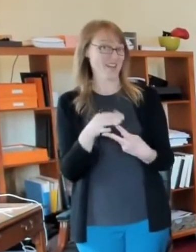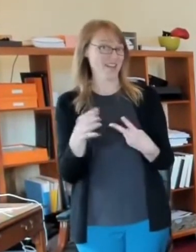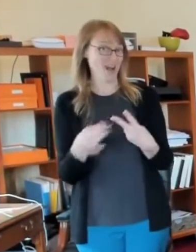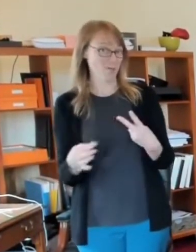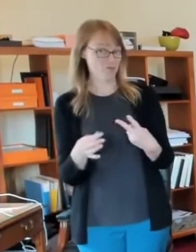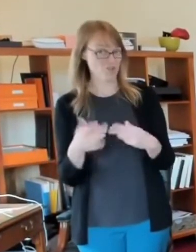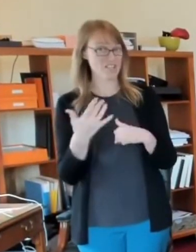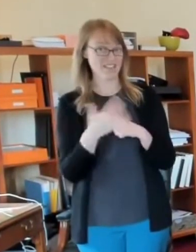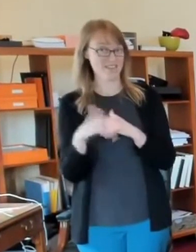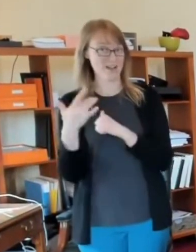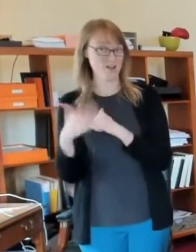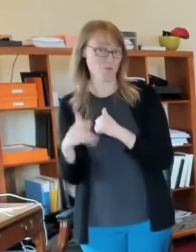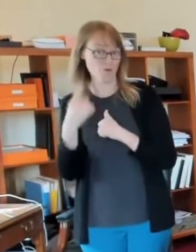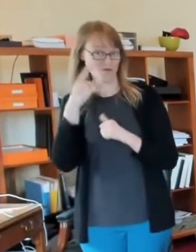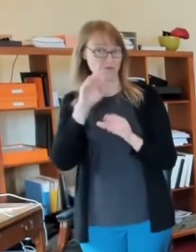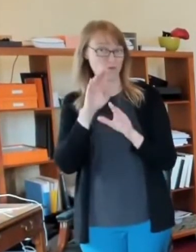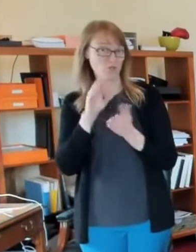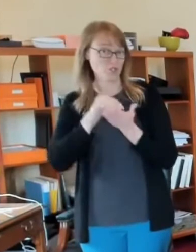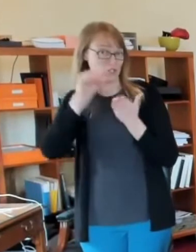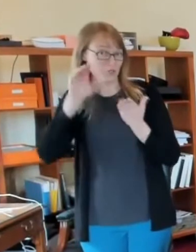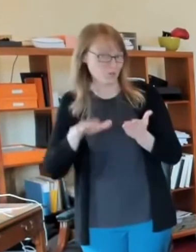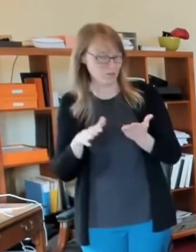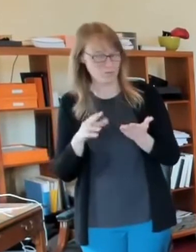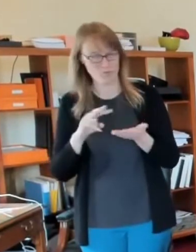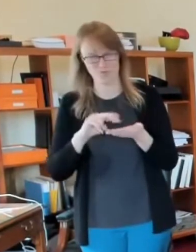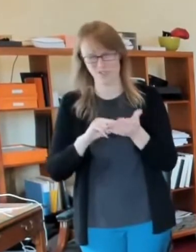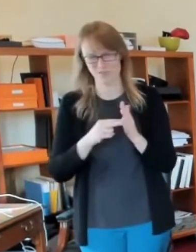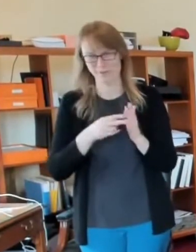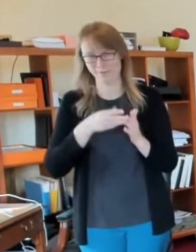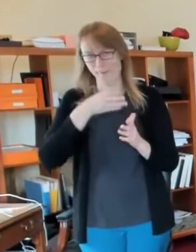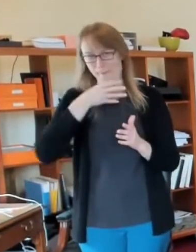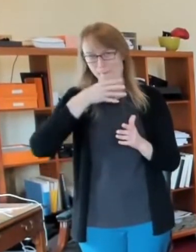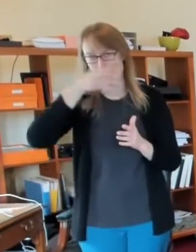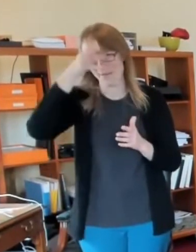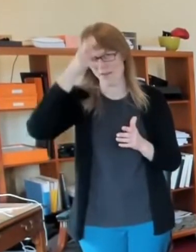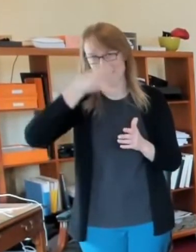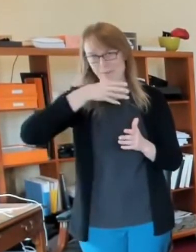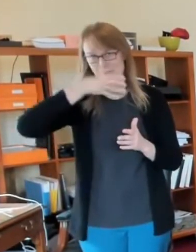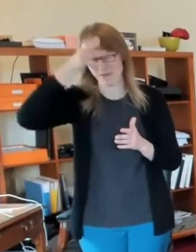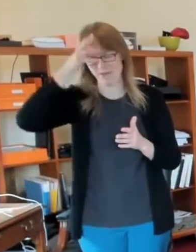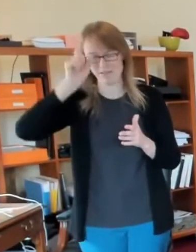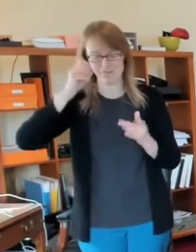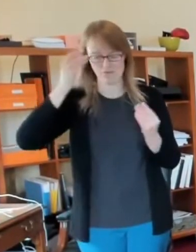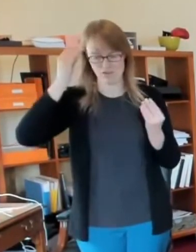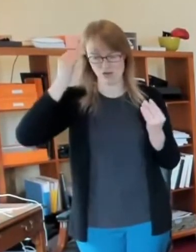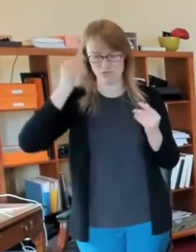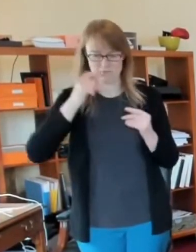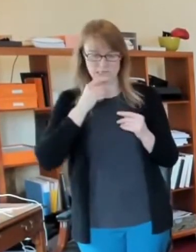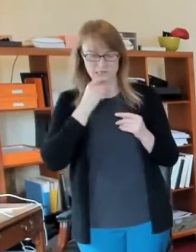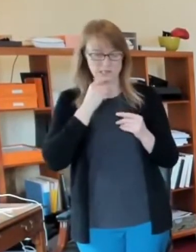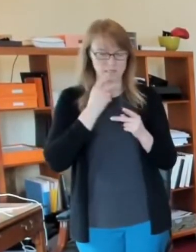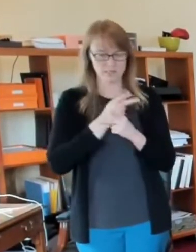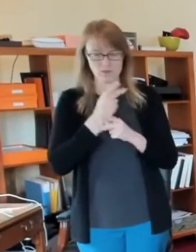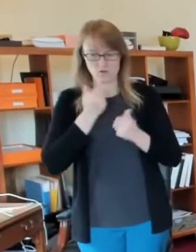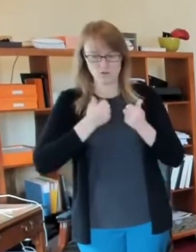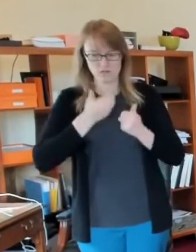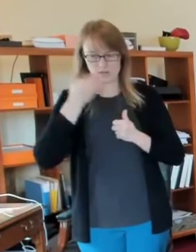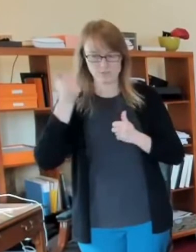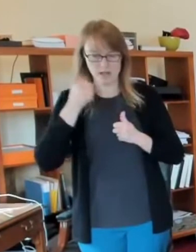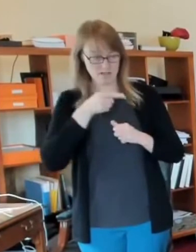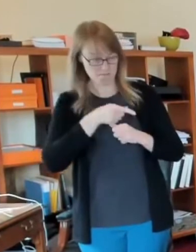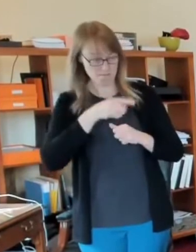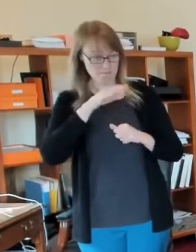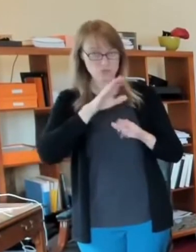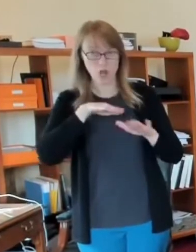very difficult decisions. I believe what they announced is that they were hoping that school would start on the 24th of